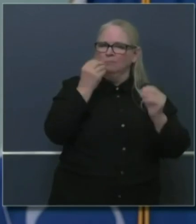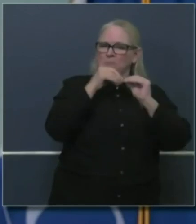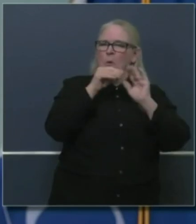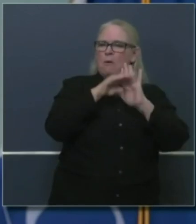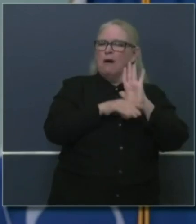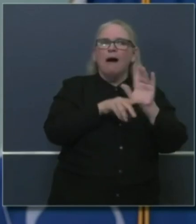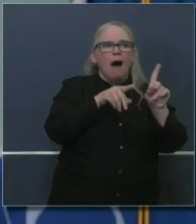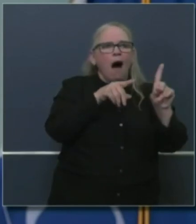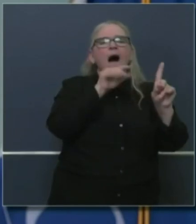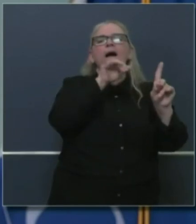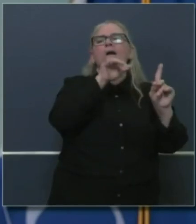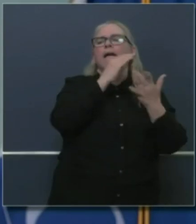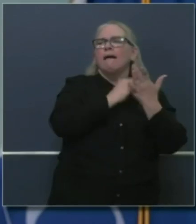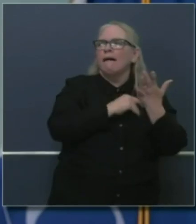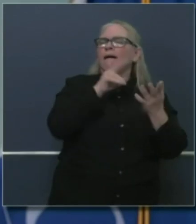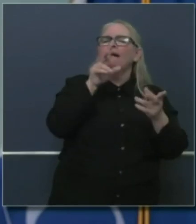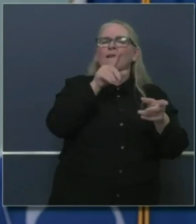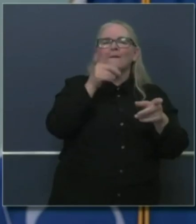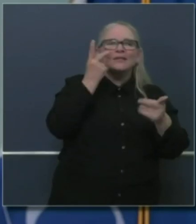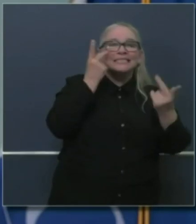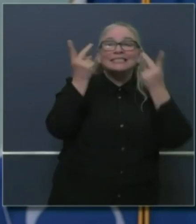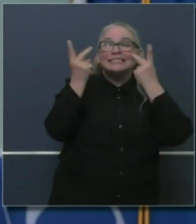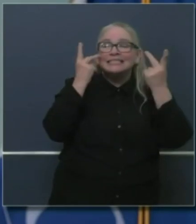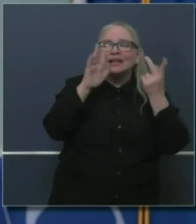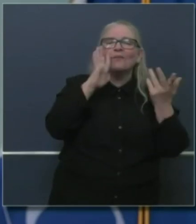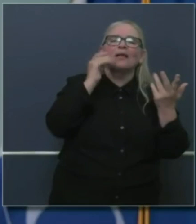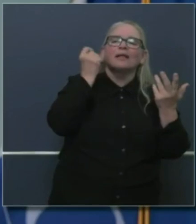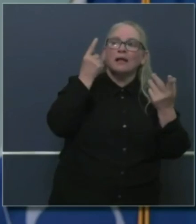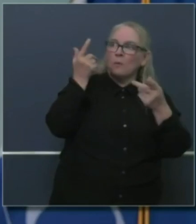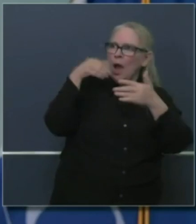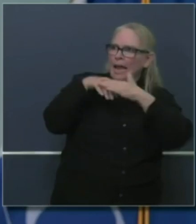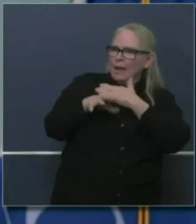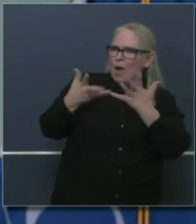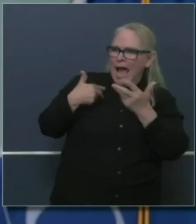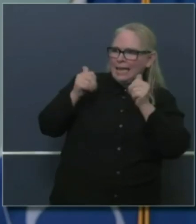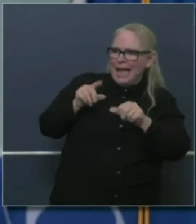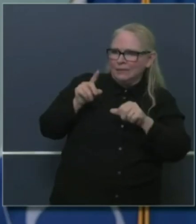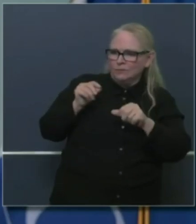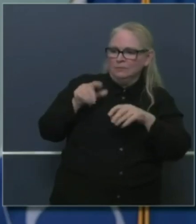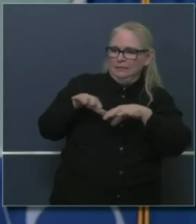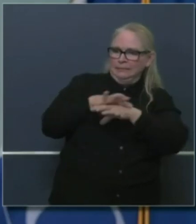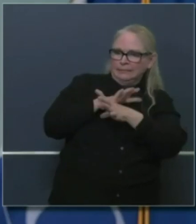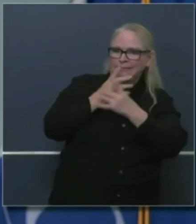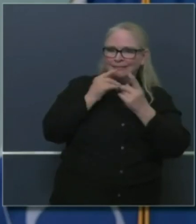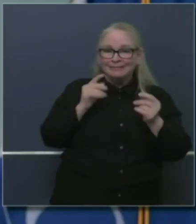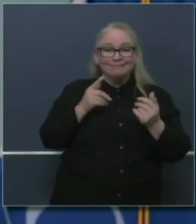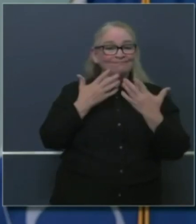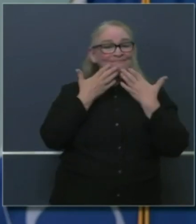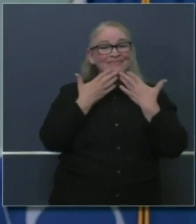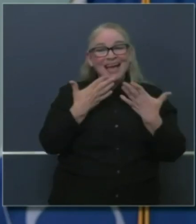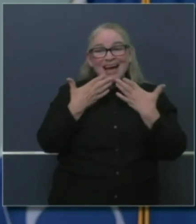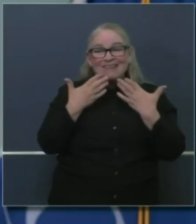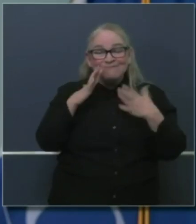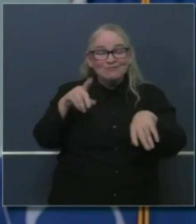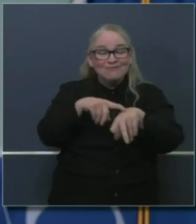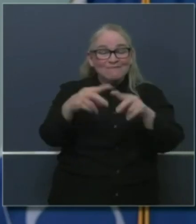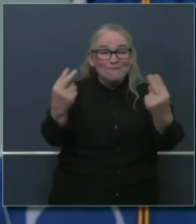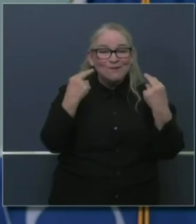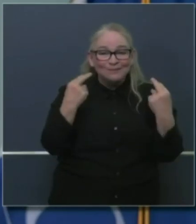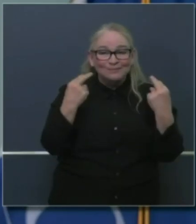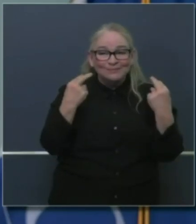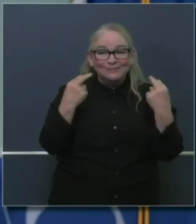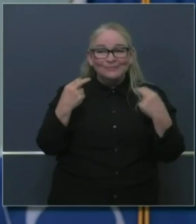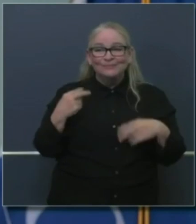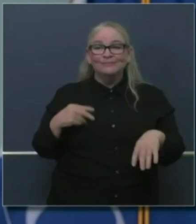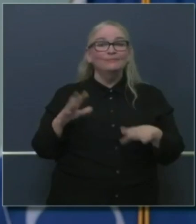for people to move cautiously into this next phase. Let me thank everybody, as always, for their time and attention, for the questions,